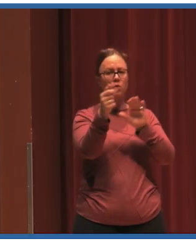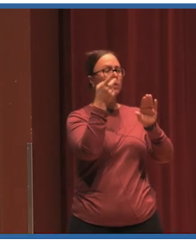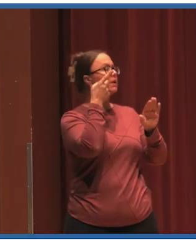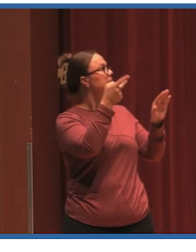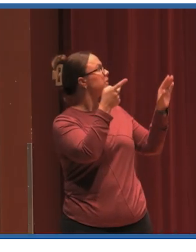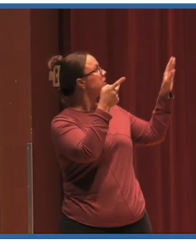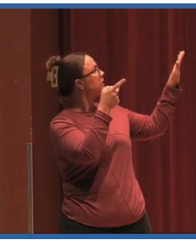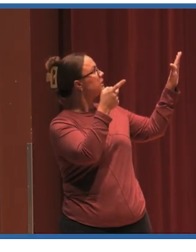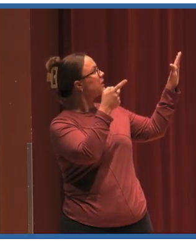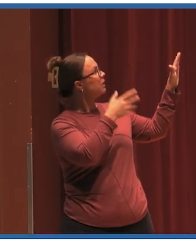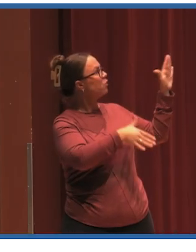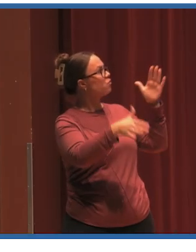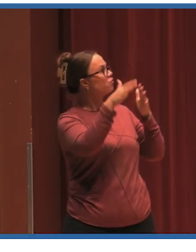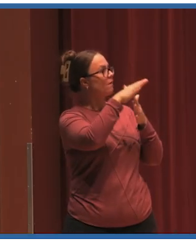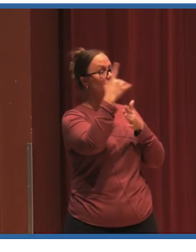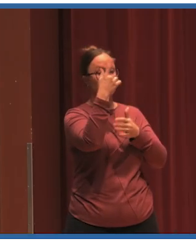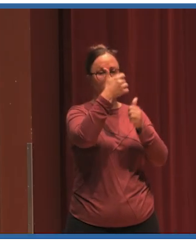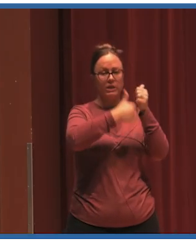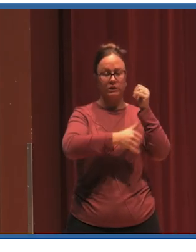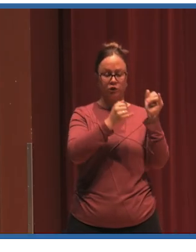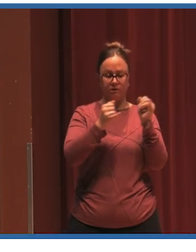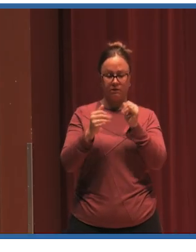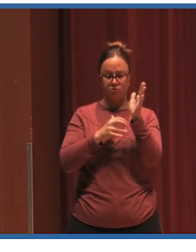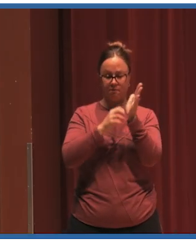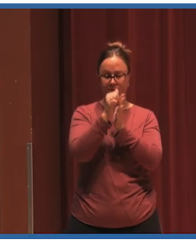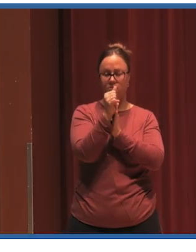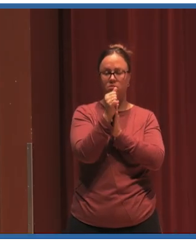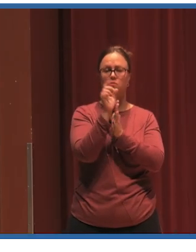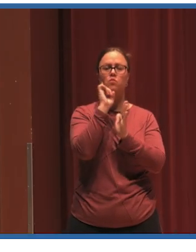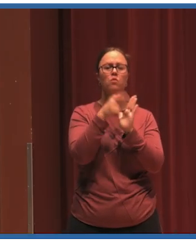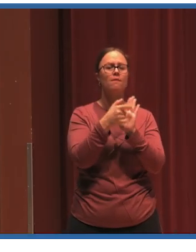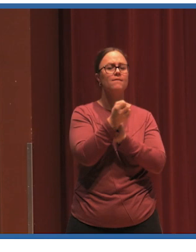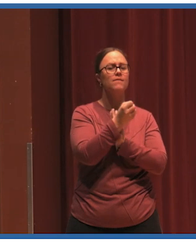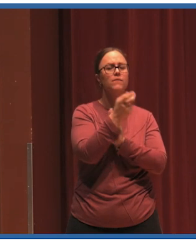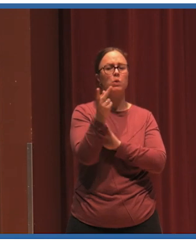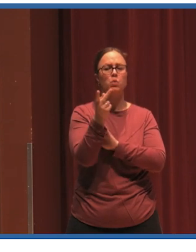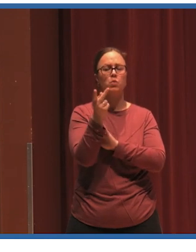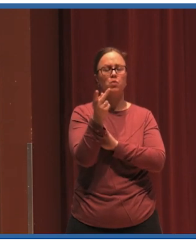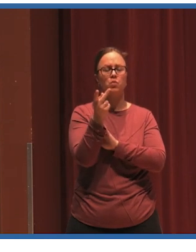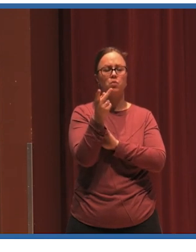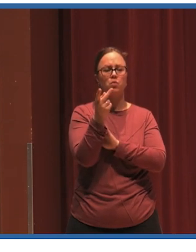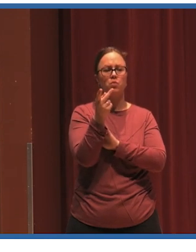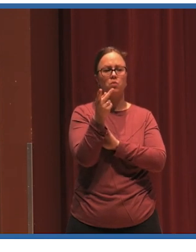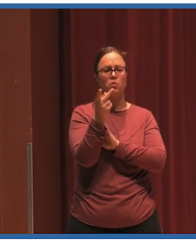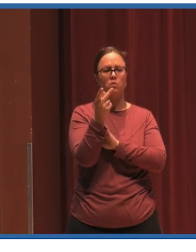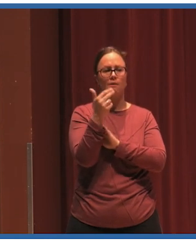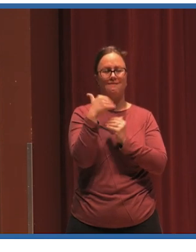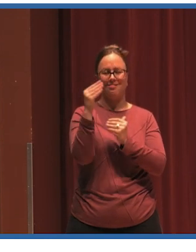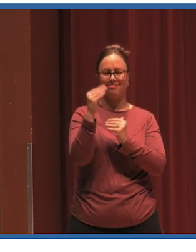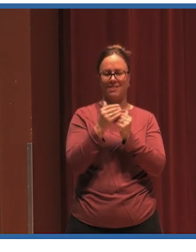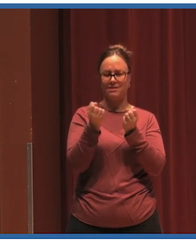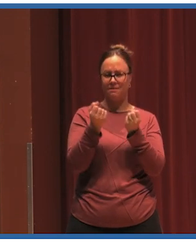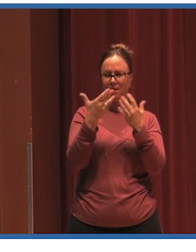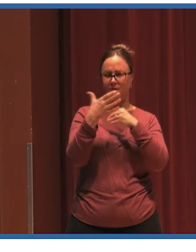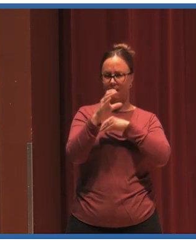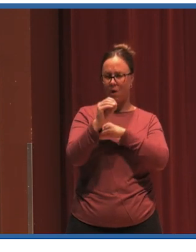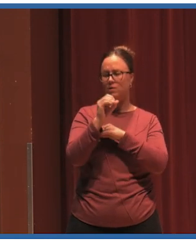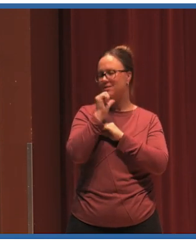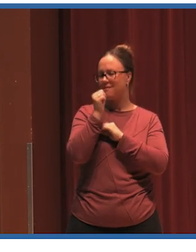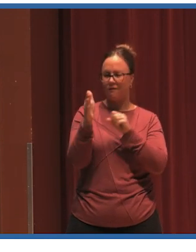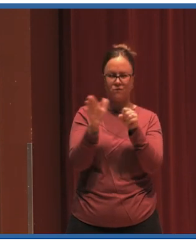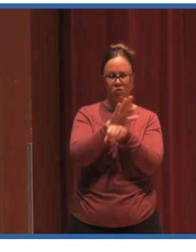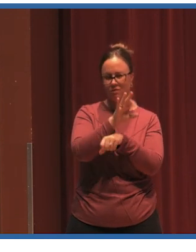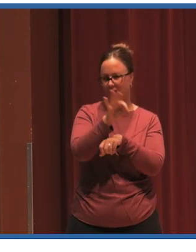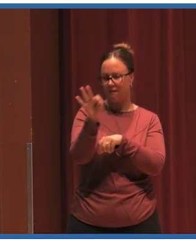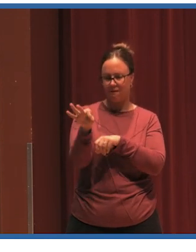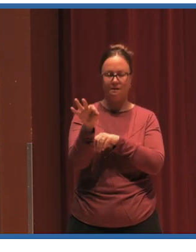rankings for each individual cancer. You'll notice that a few of these are out of fewer number of counties, not out of the full 99.